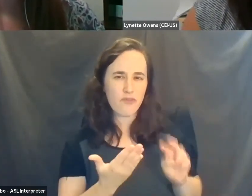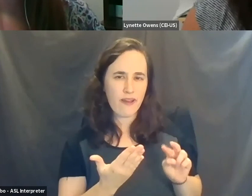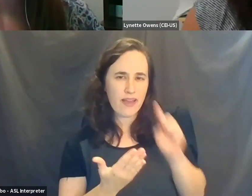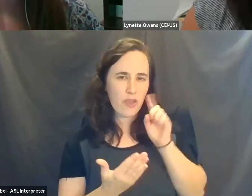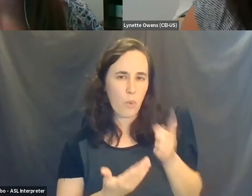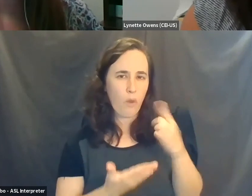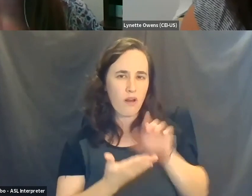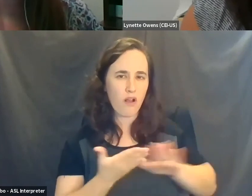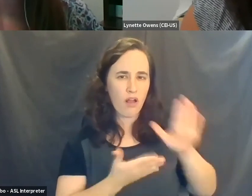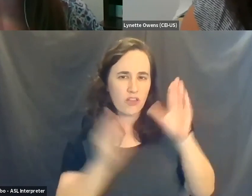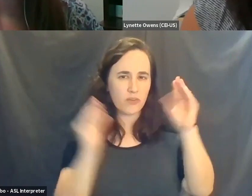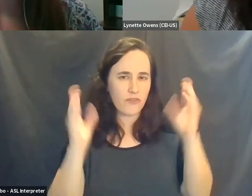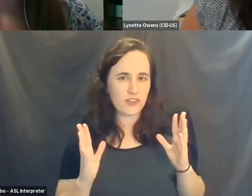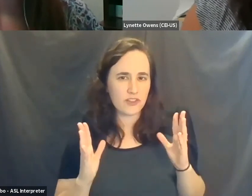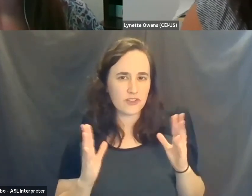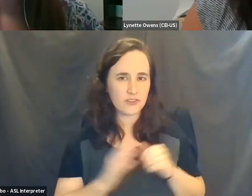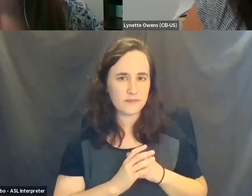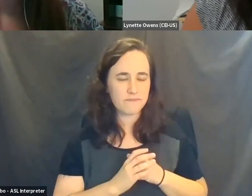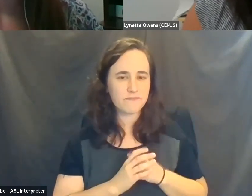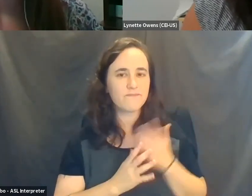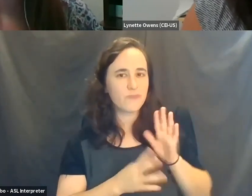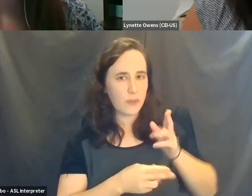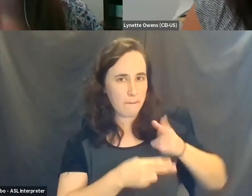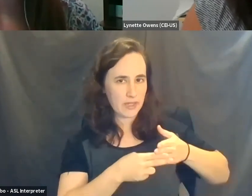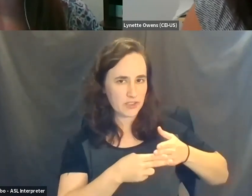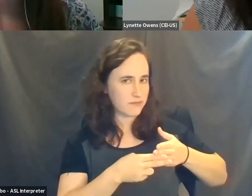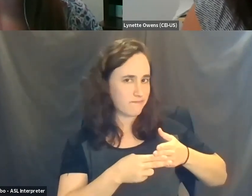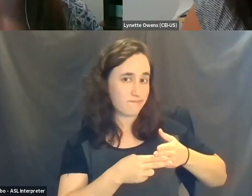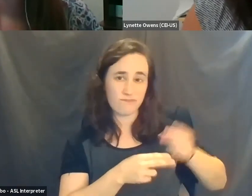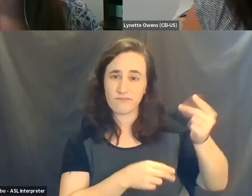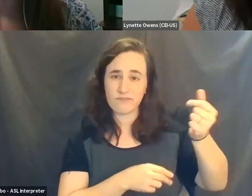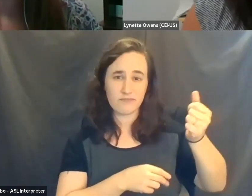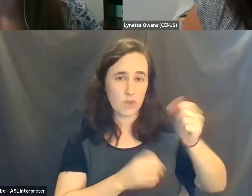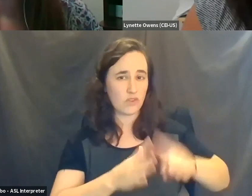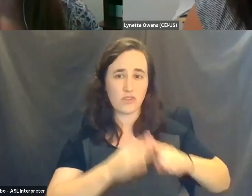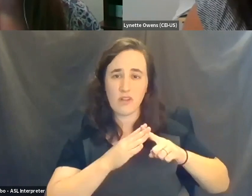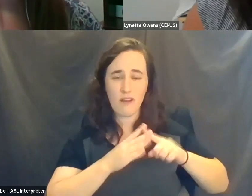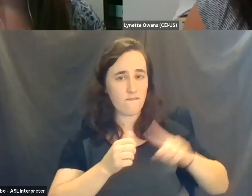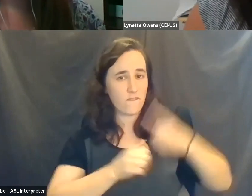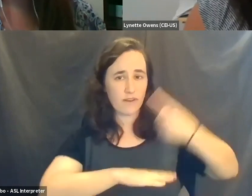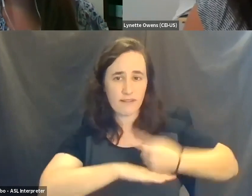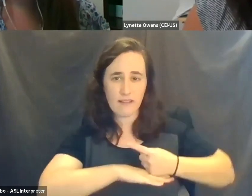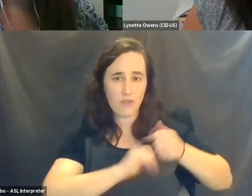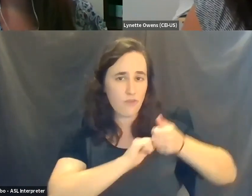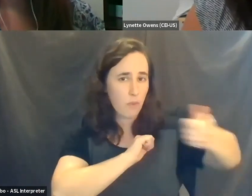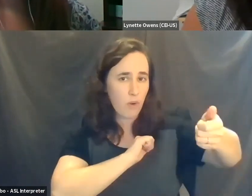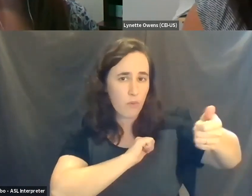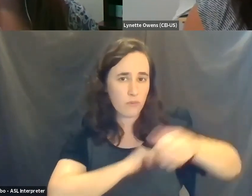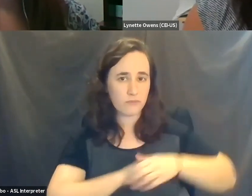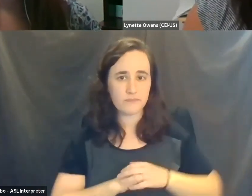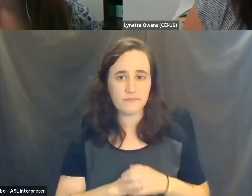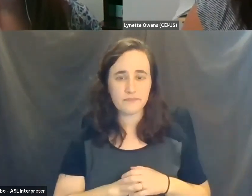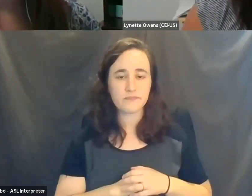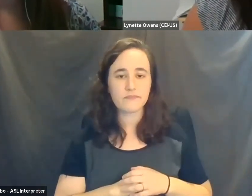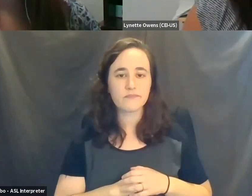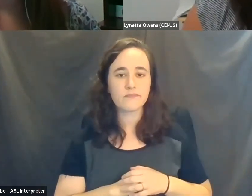who, on day one, they were beginning remote, and she asked one question, thinking it